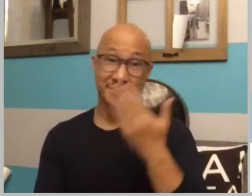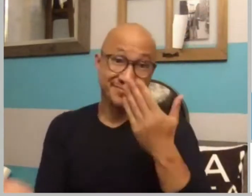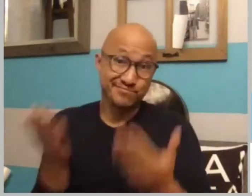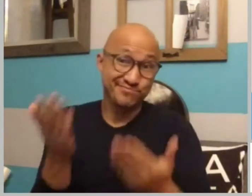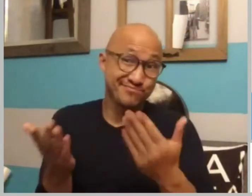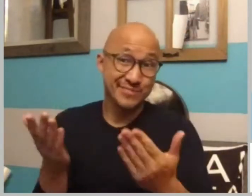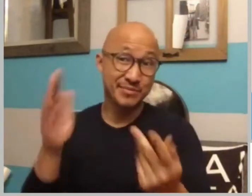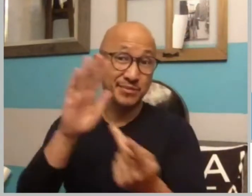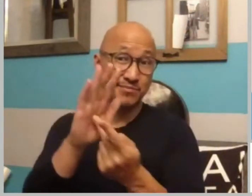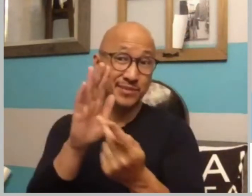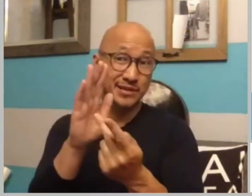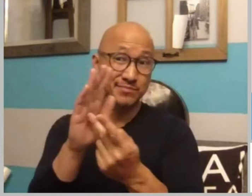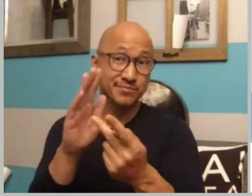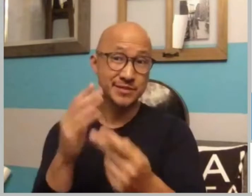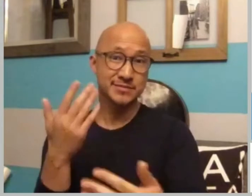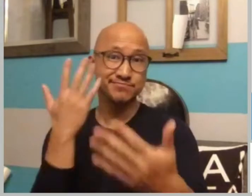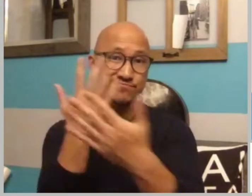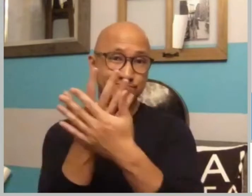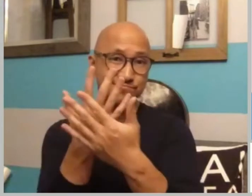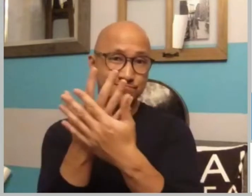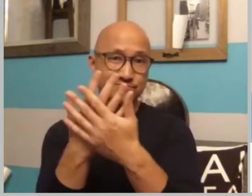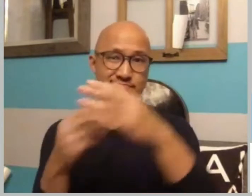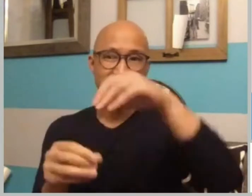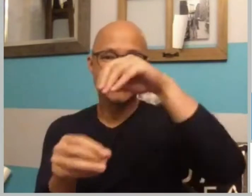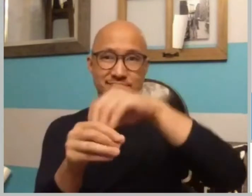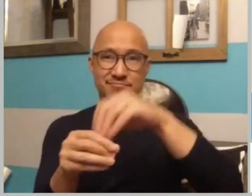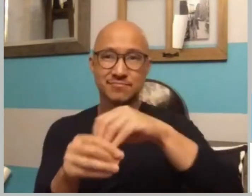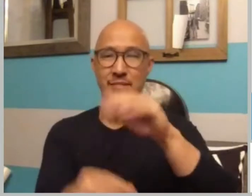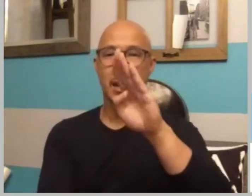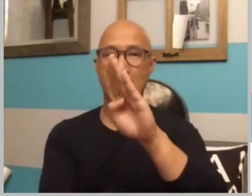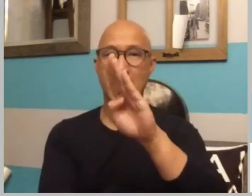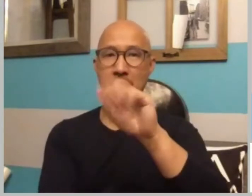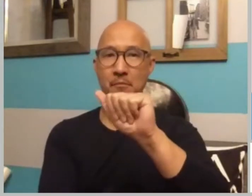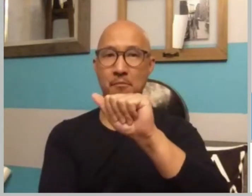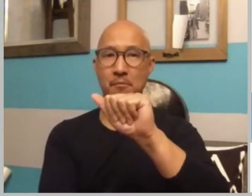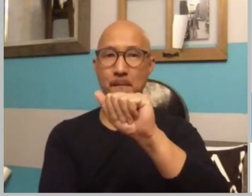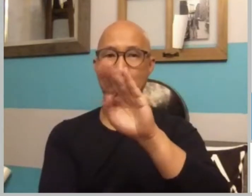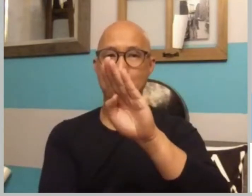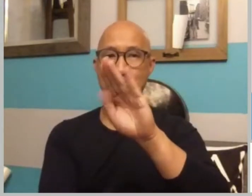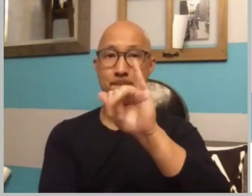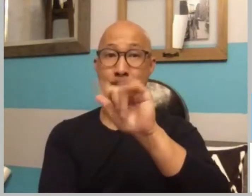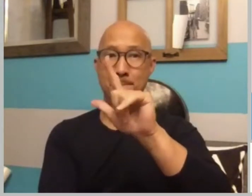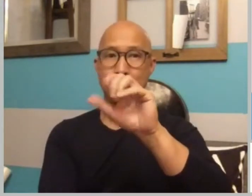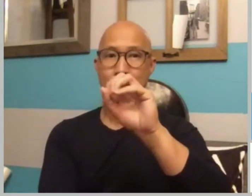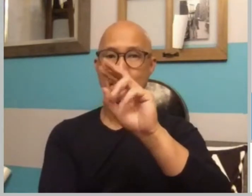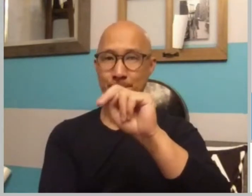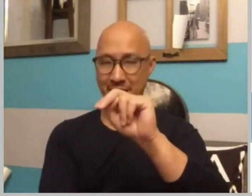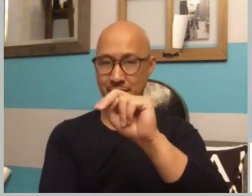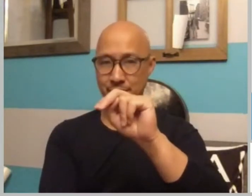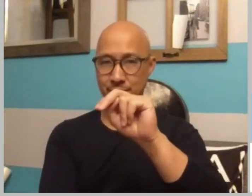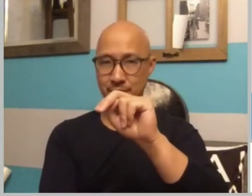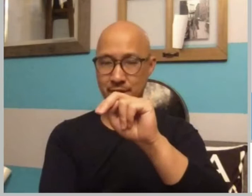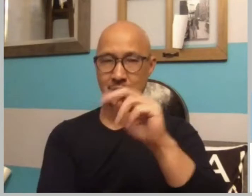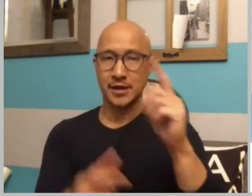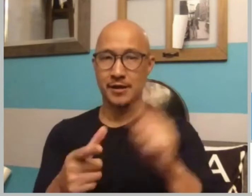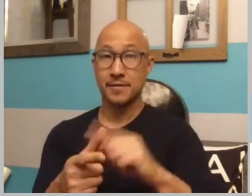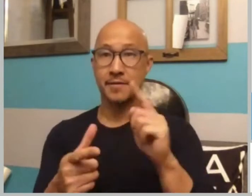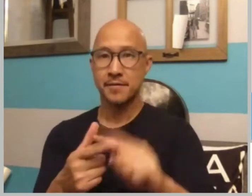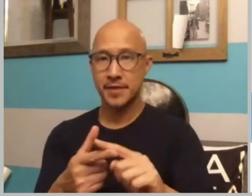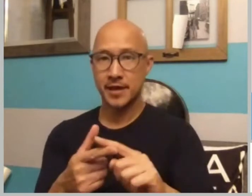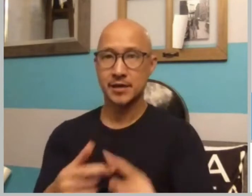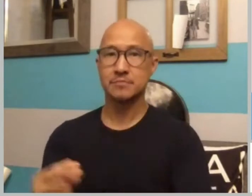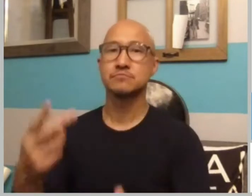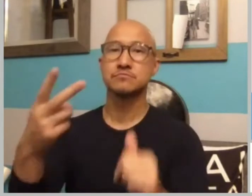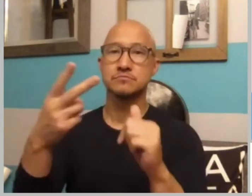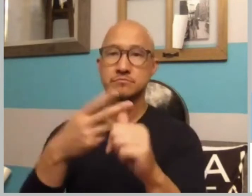believed to be written from a Roman prison about 67 AD. And this is now, 30 plus years